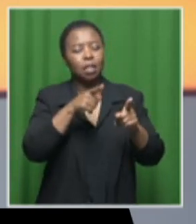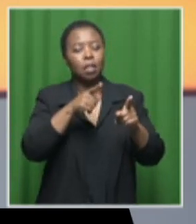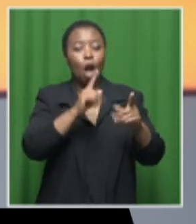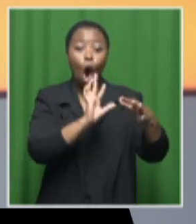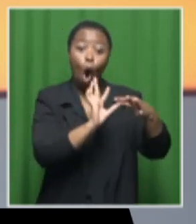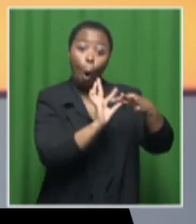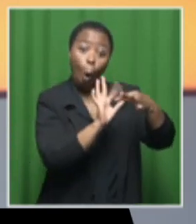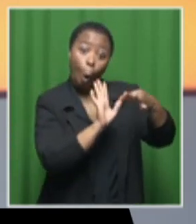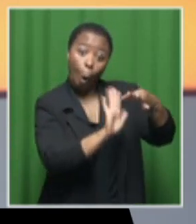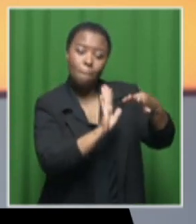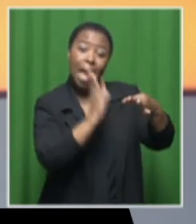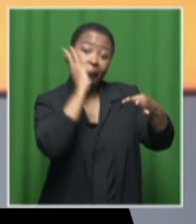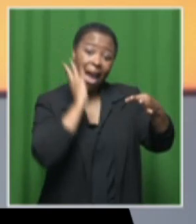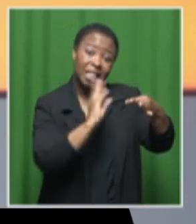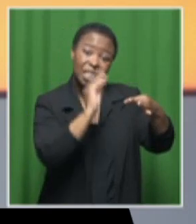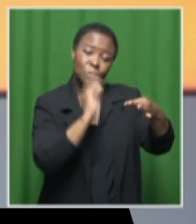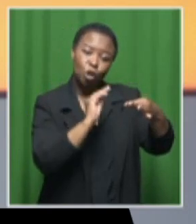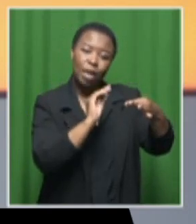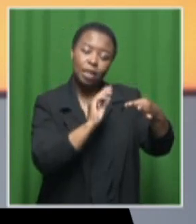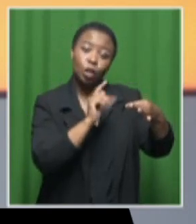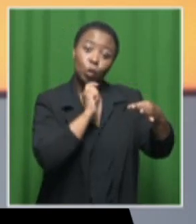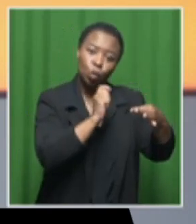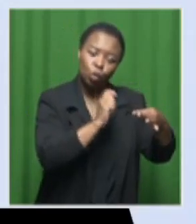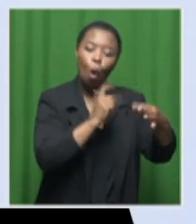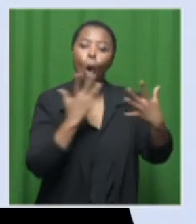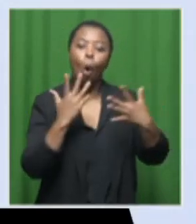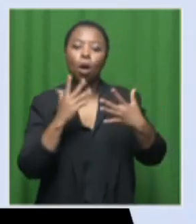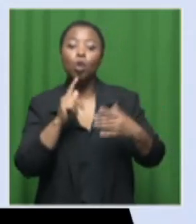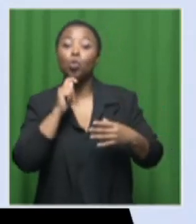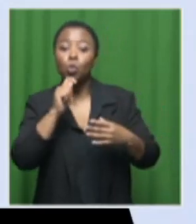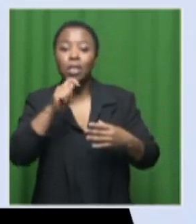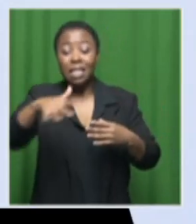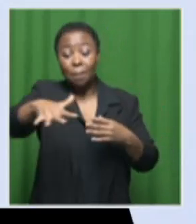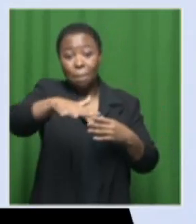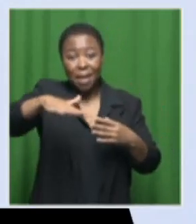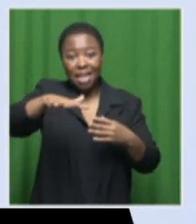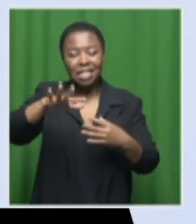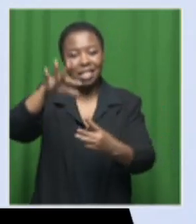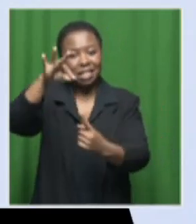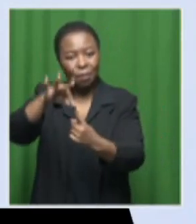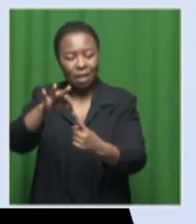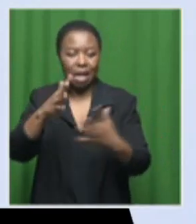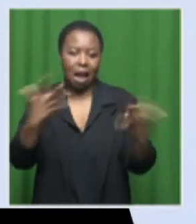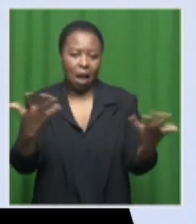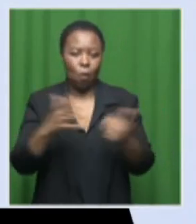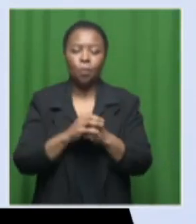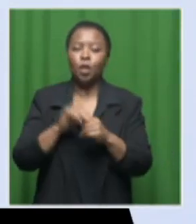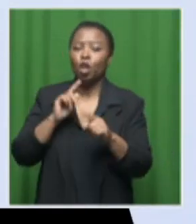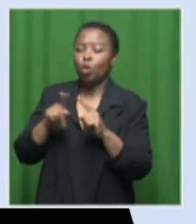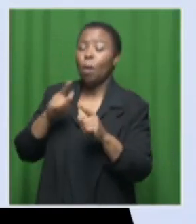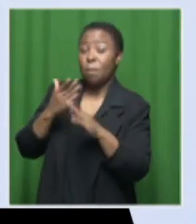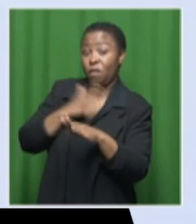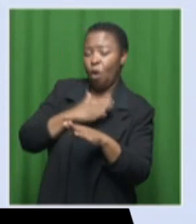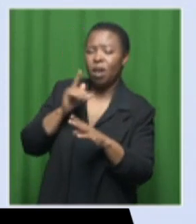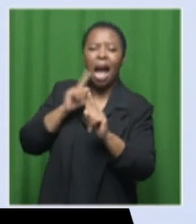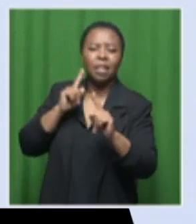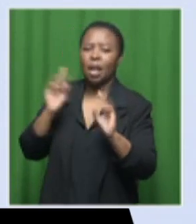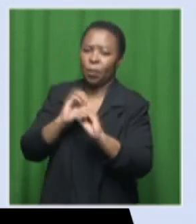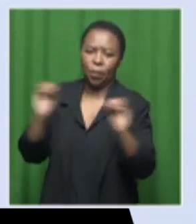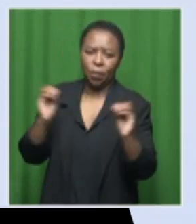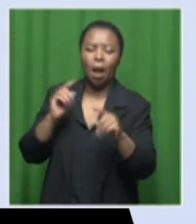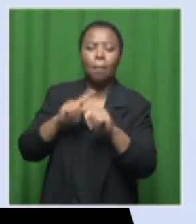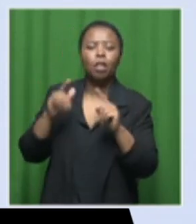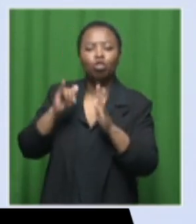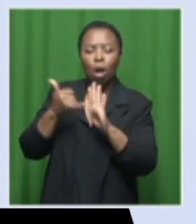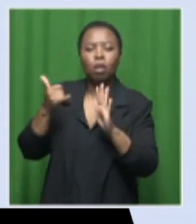an experience or the actual place? So in my work, I also do not have the answers, in all honesty, but then I'm just creating space so